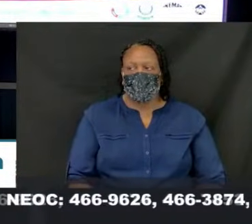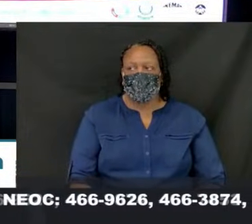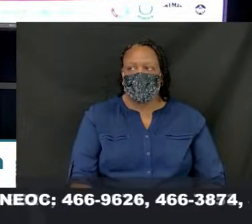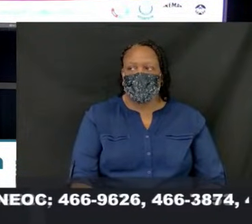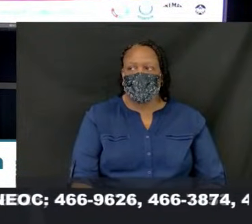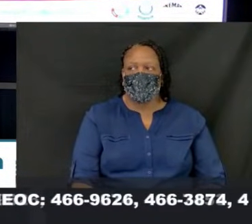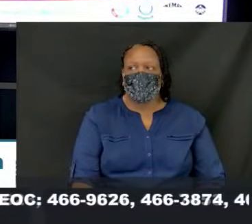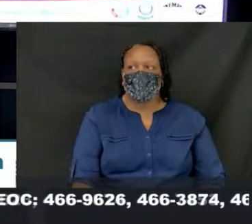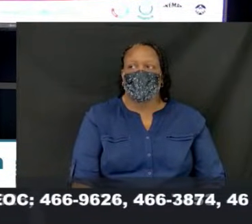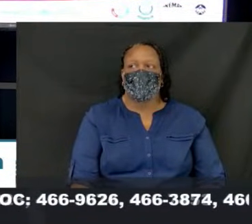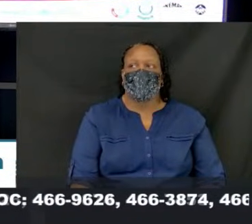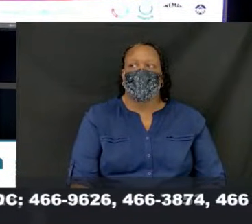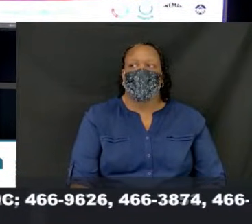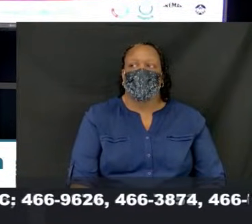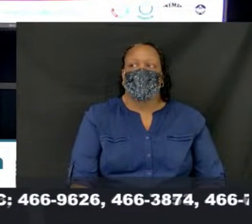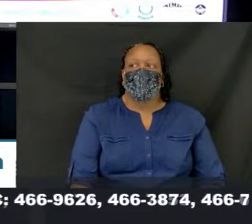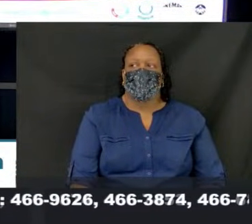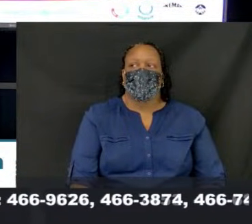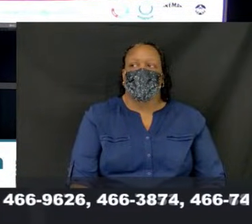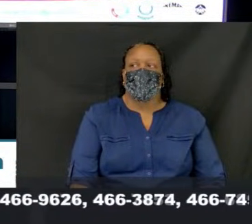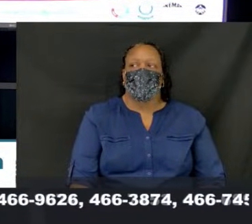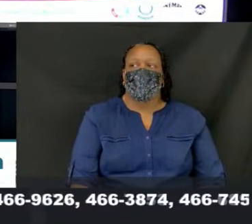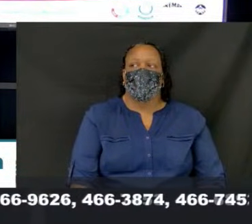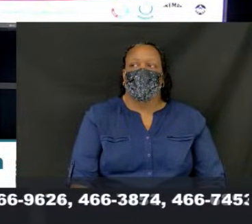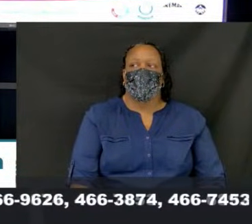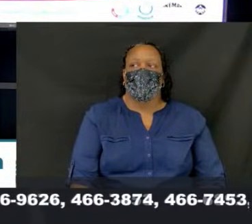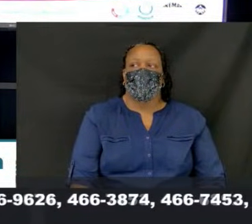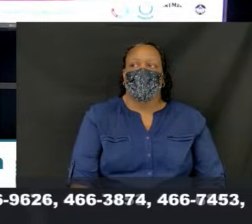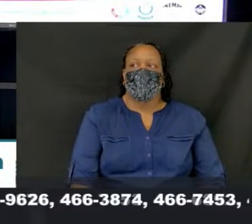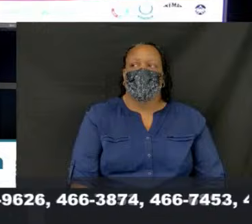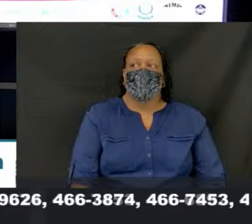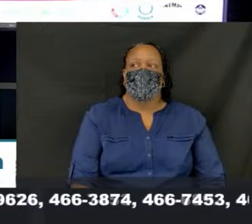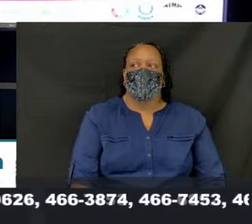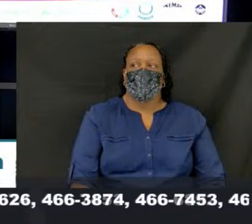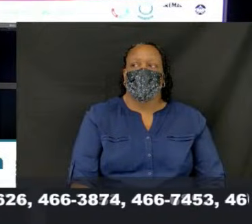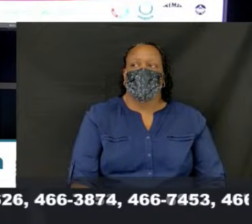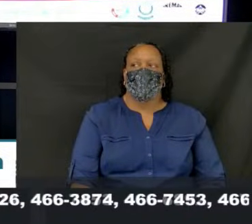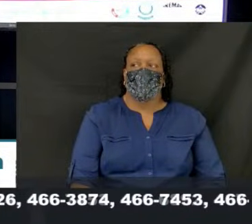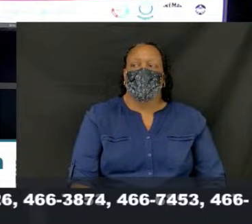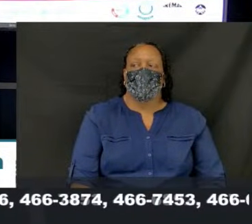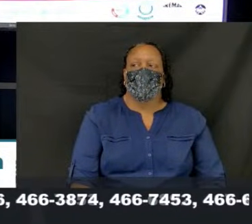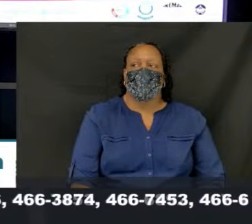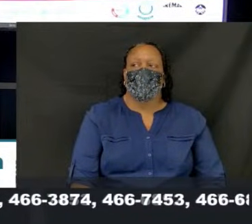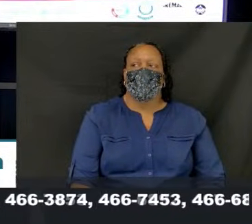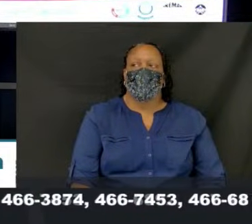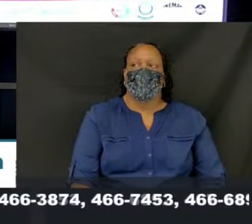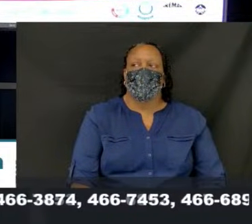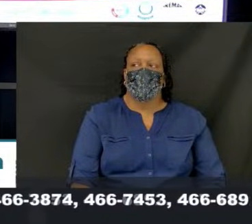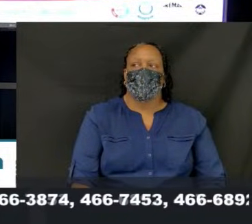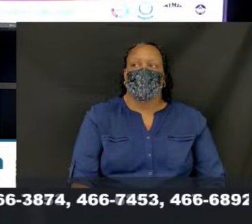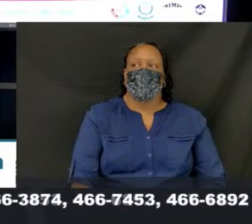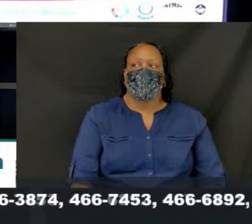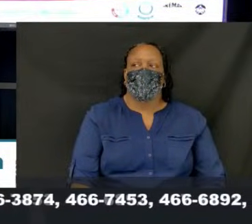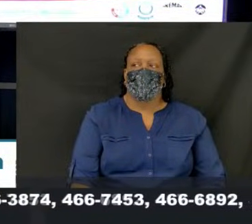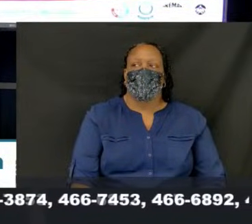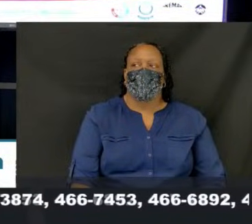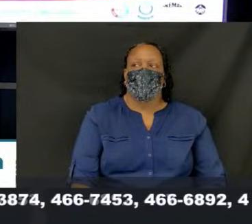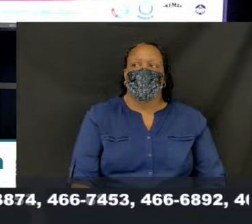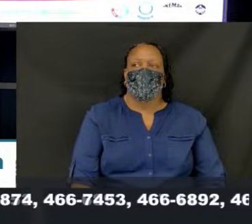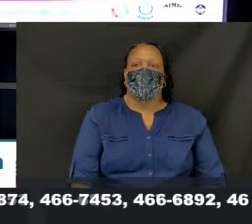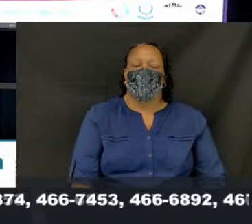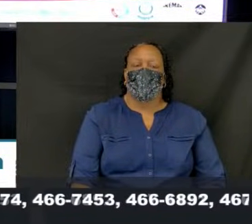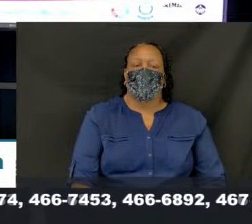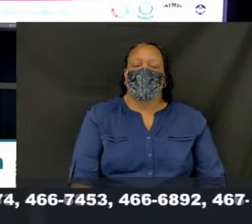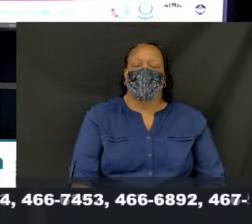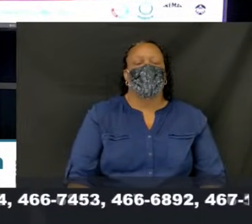underlying issue. Is it safe for the public to attend their